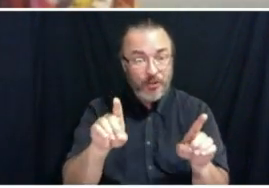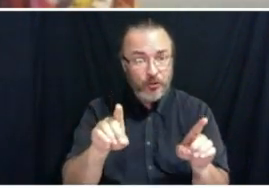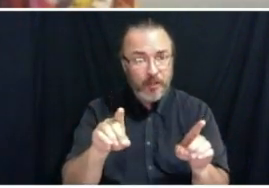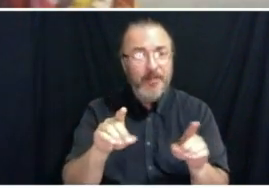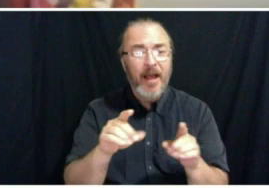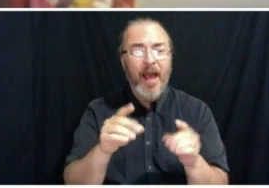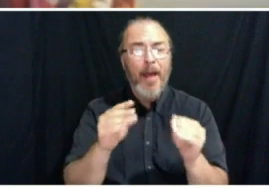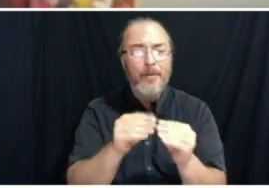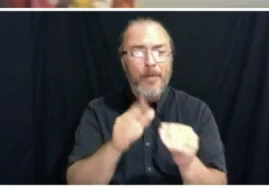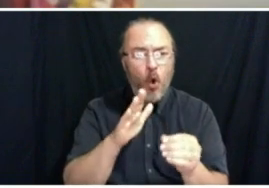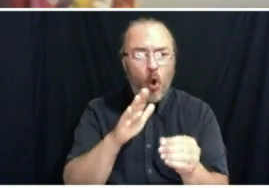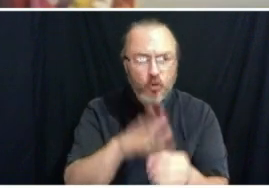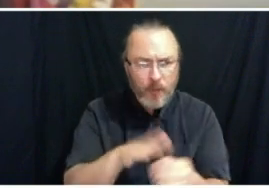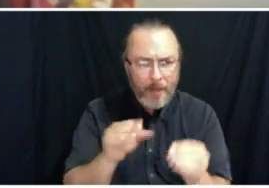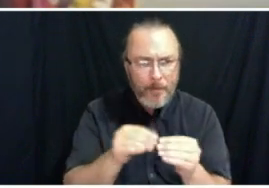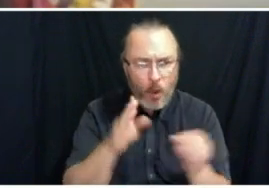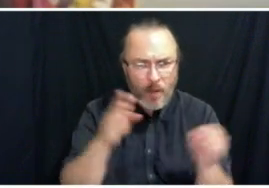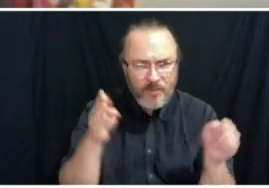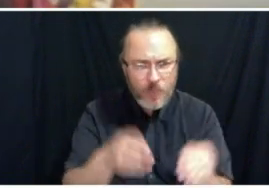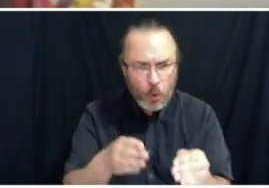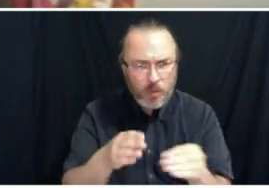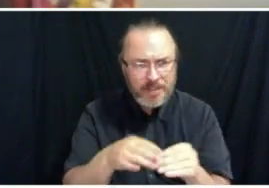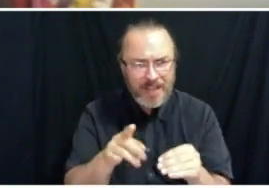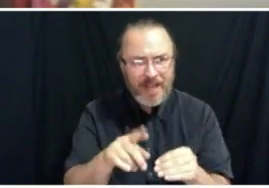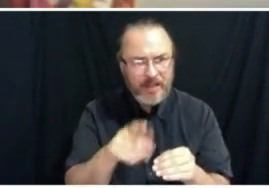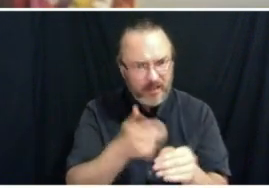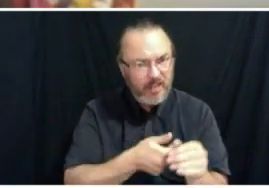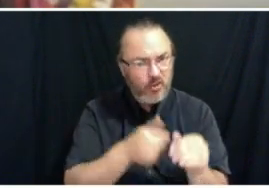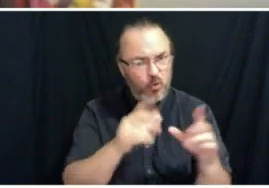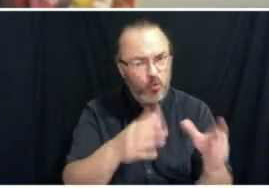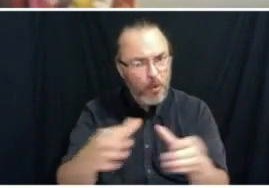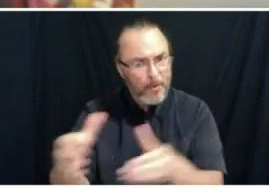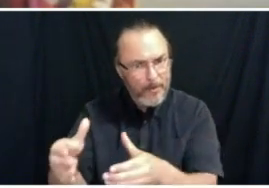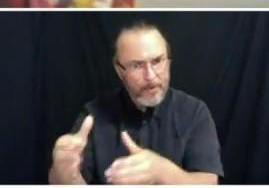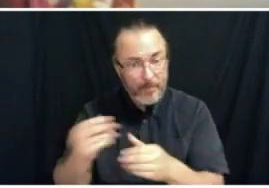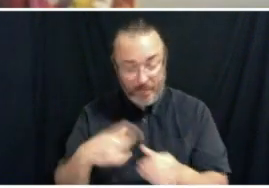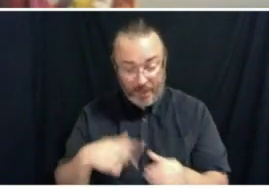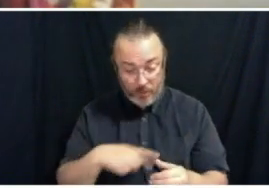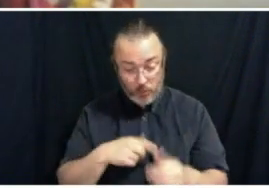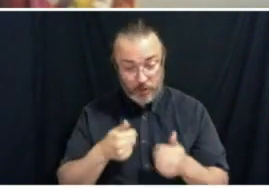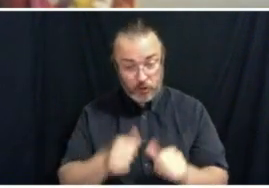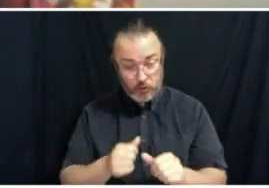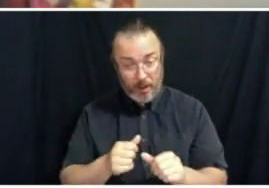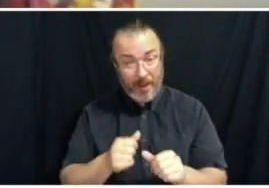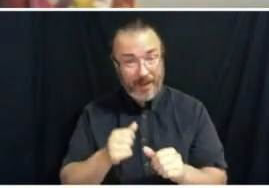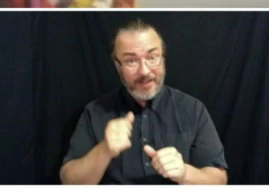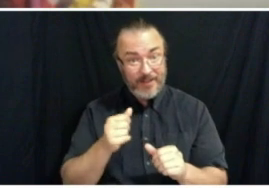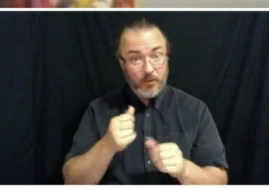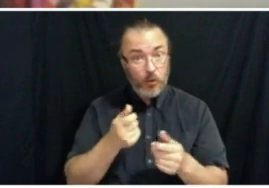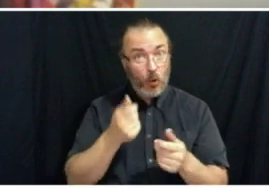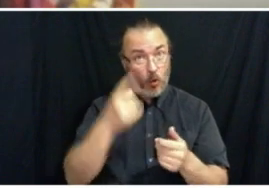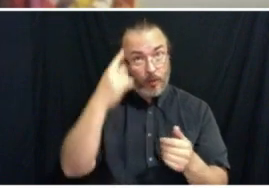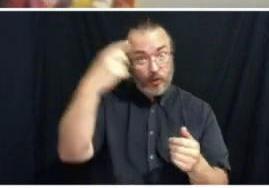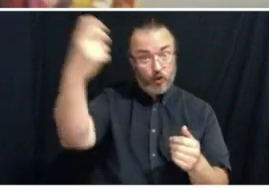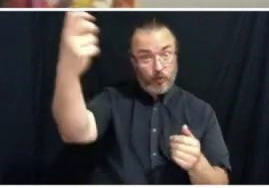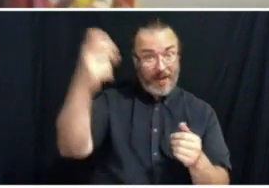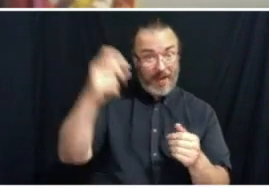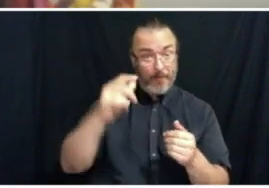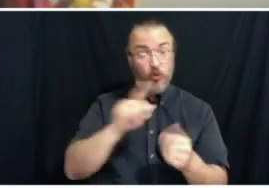focus on a specific population group and strive to make reality the dream of guarantee quality education for